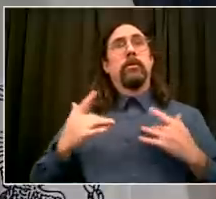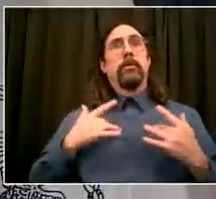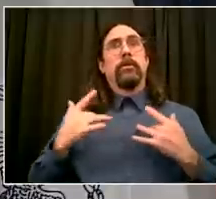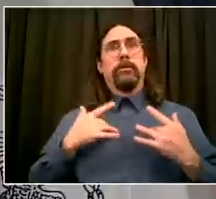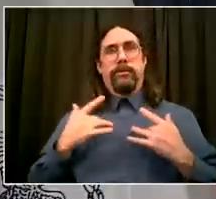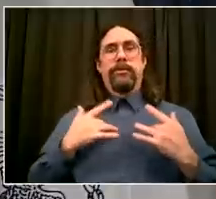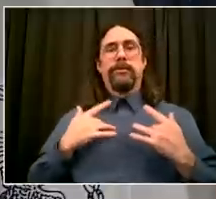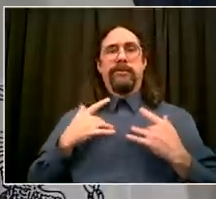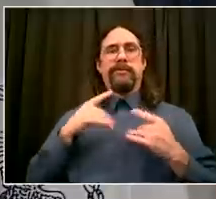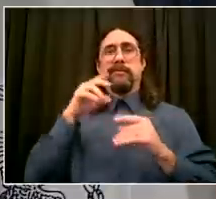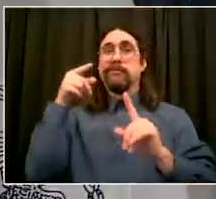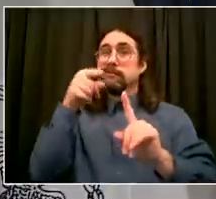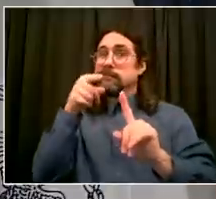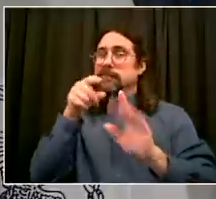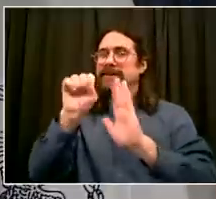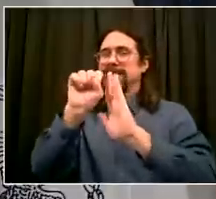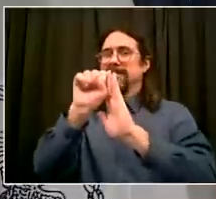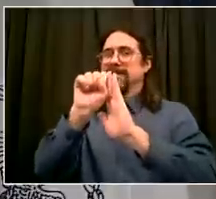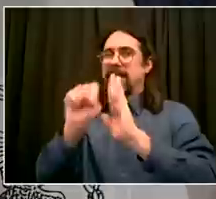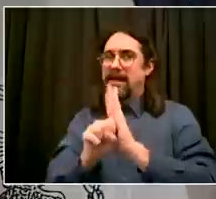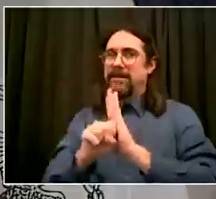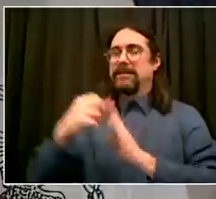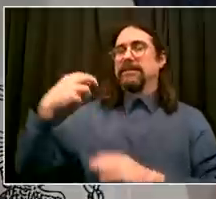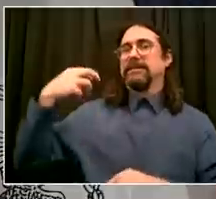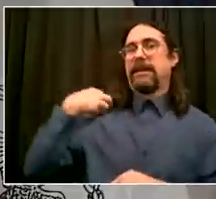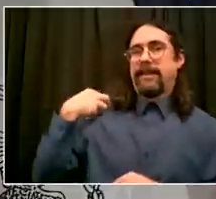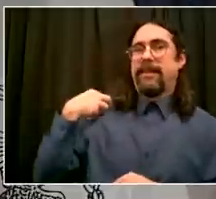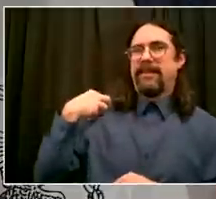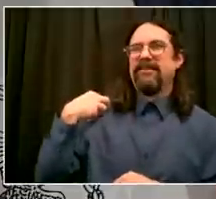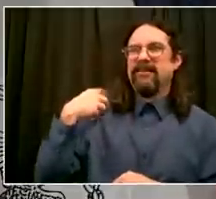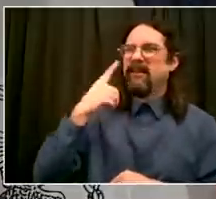obviously, and we will move resources accordingly to meet that threat.